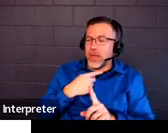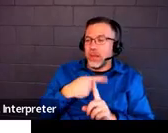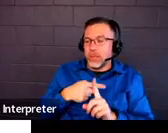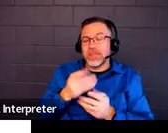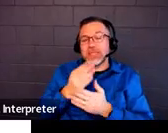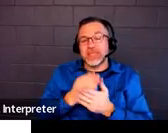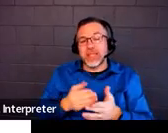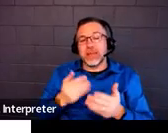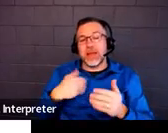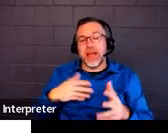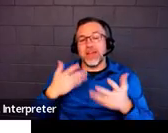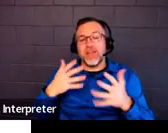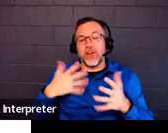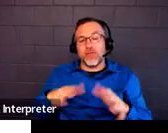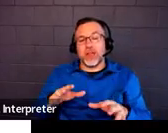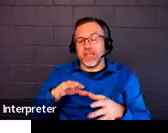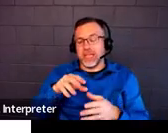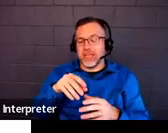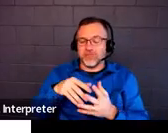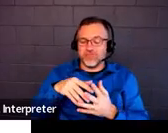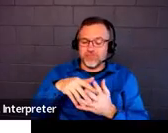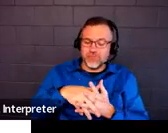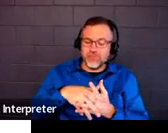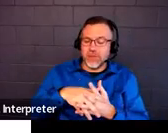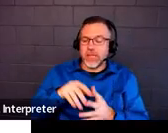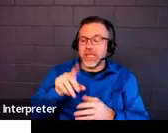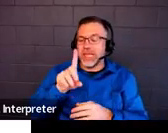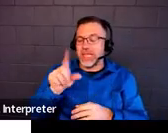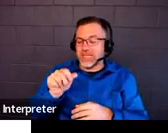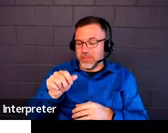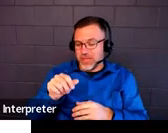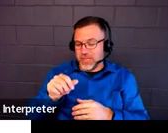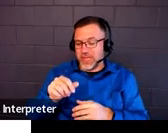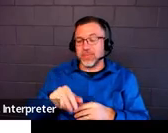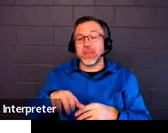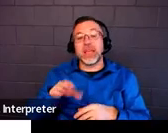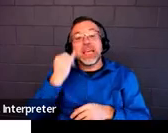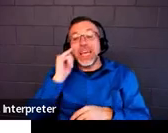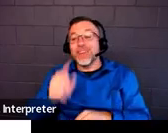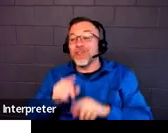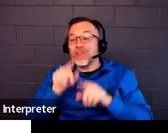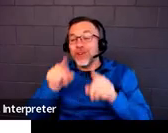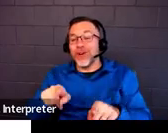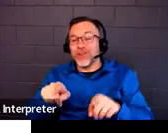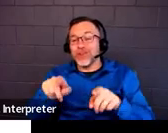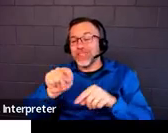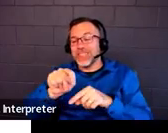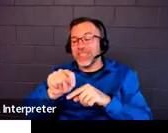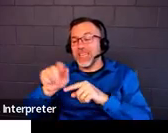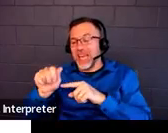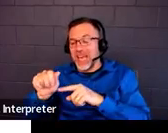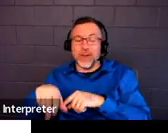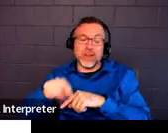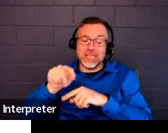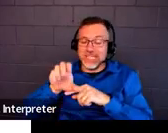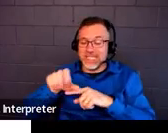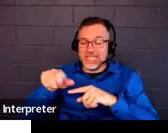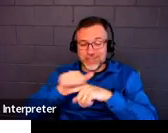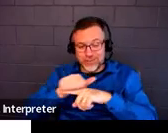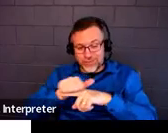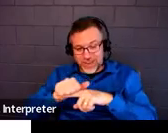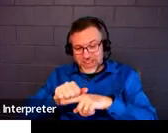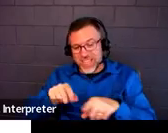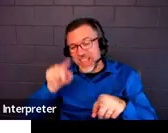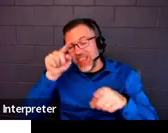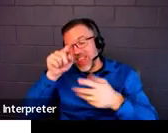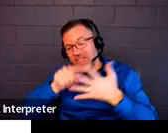features. And this is just such a little overview. When you go to the test coordinator or the test administrator training, this will